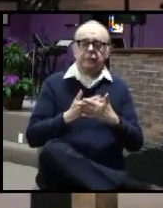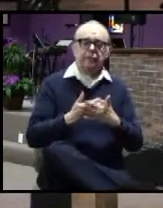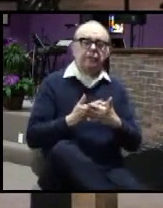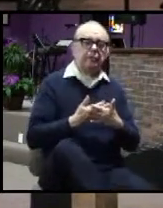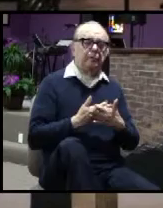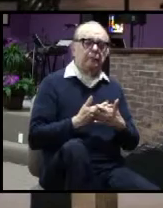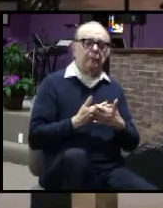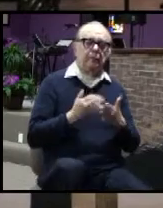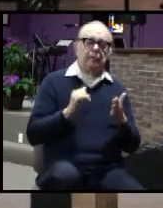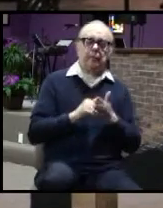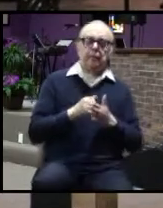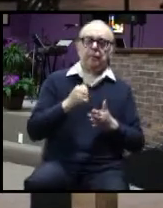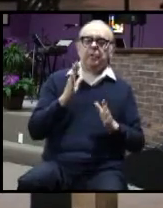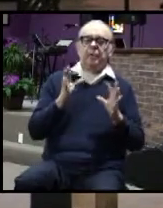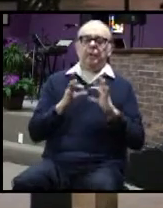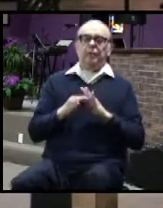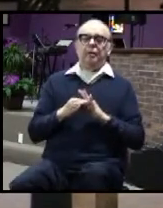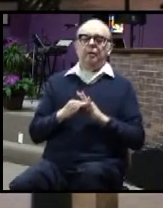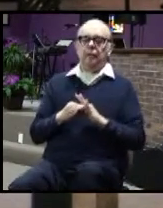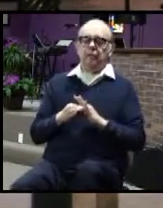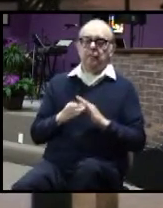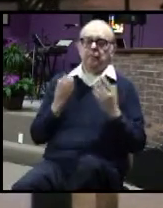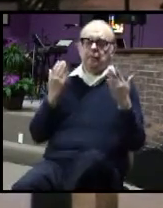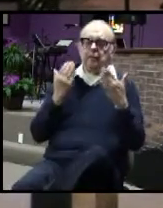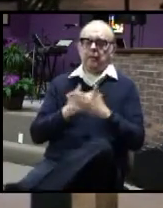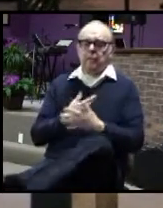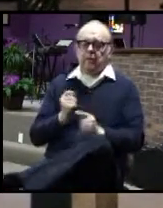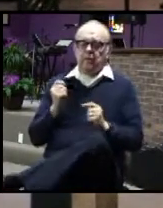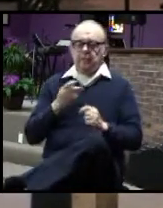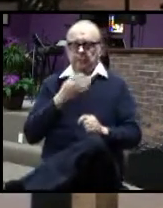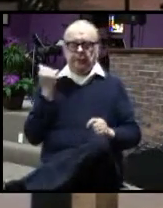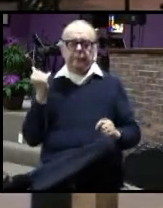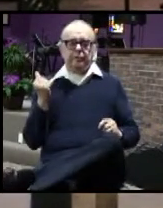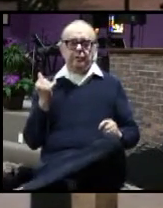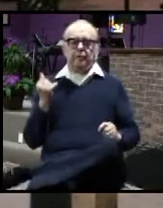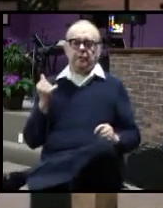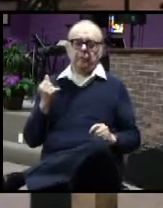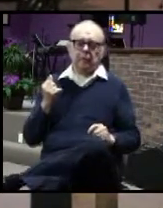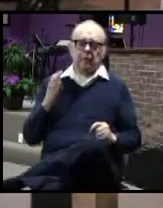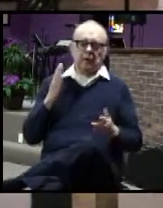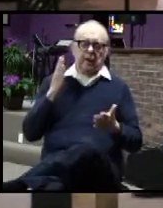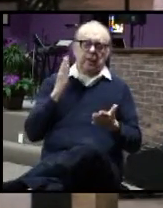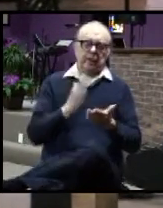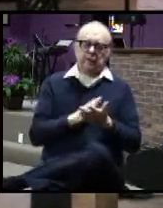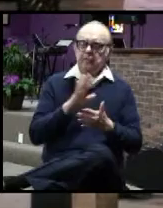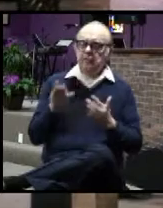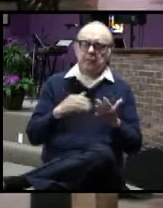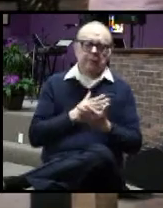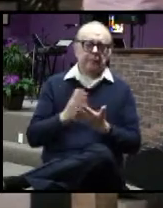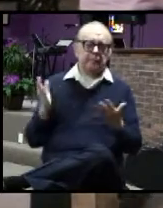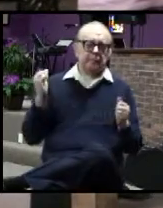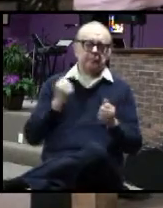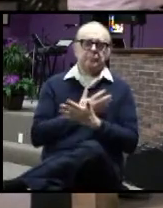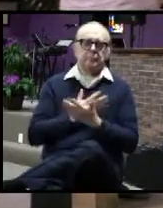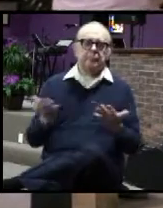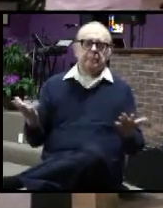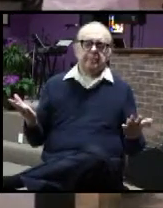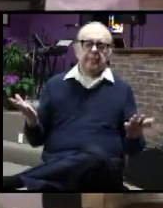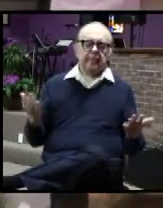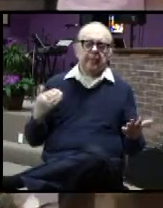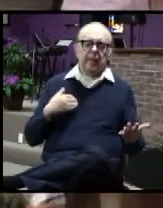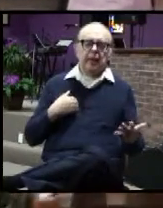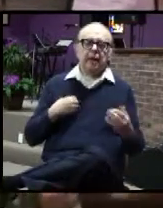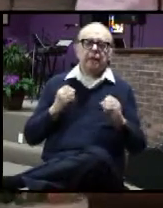And this God of darkness is trying his best to stop anything and everything that has light in